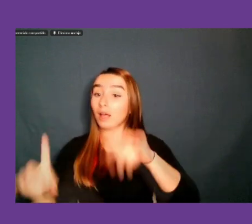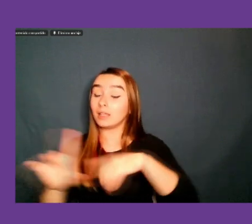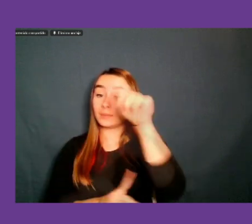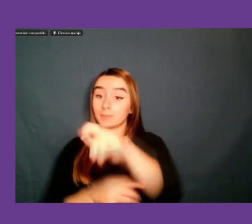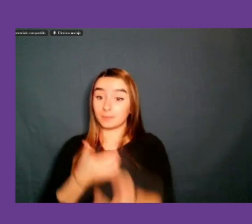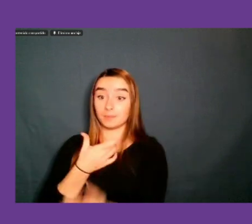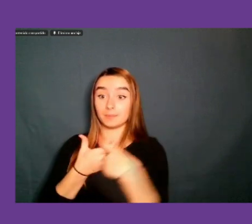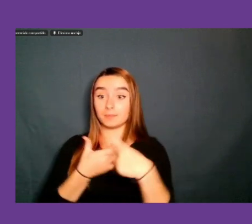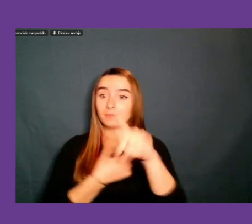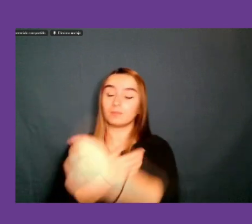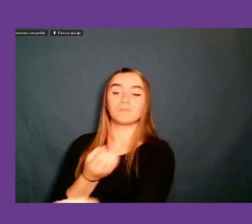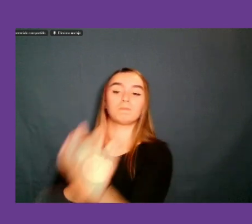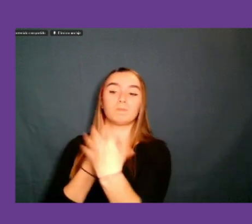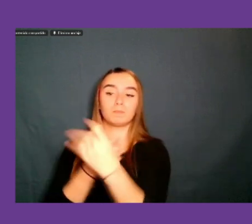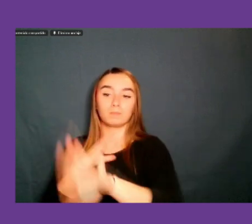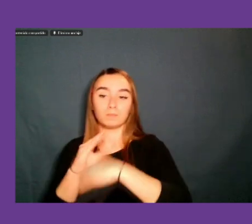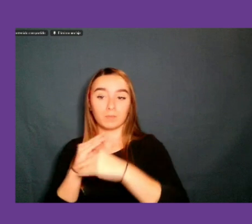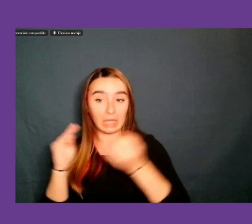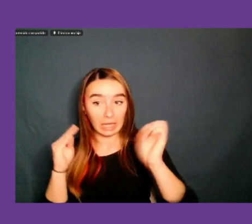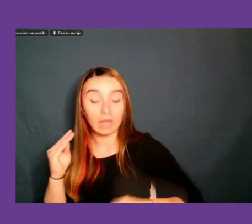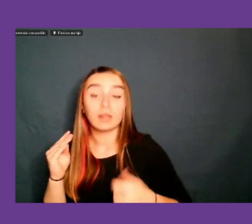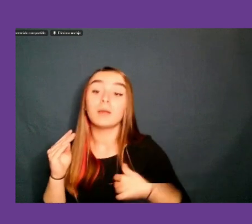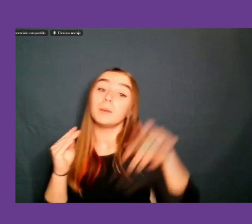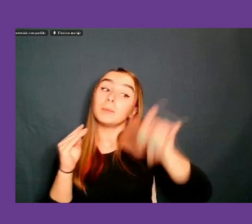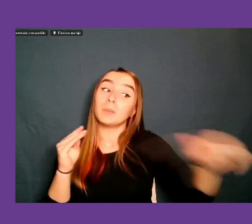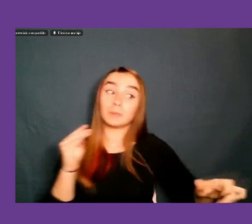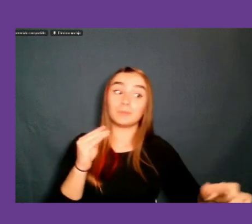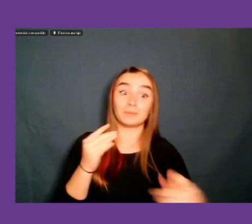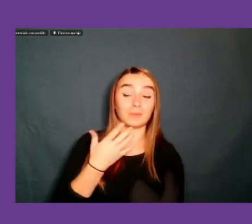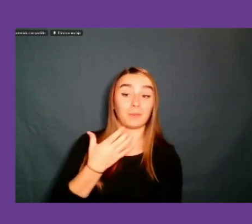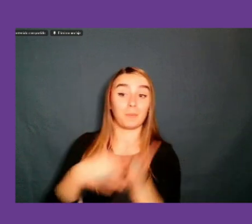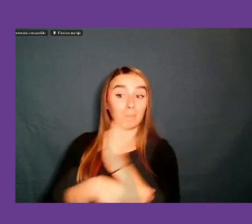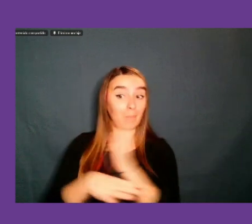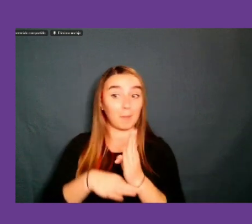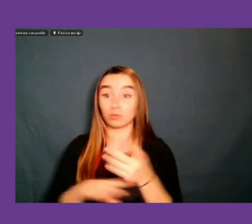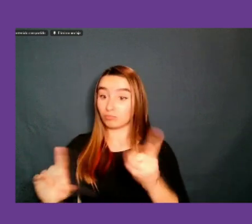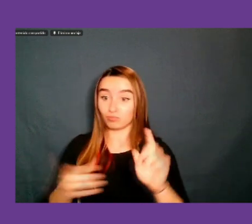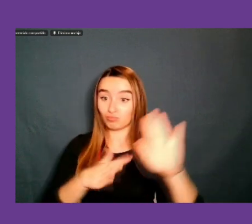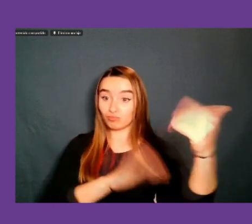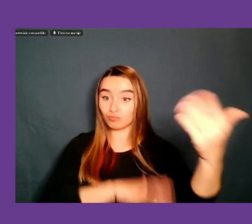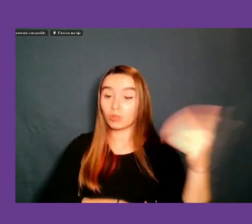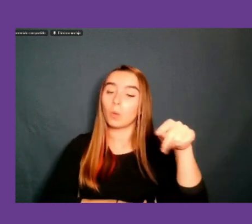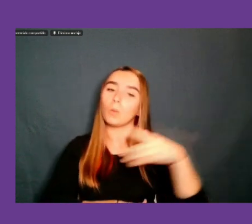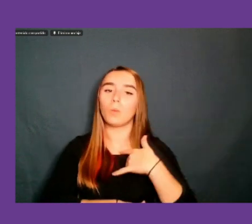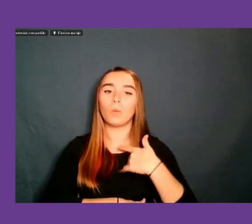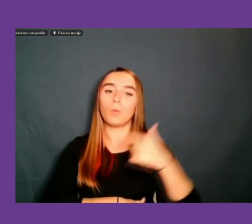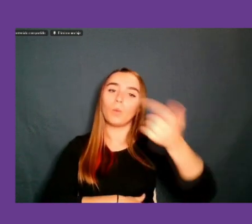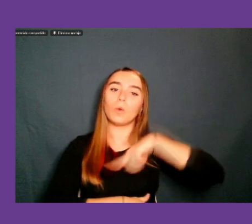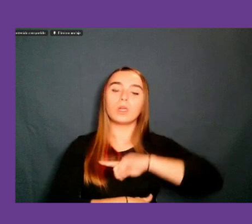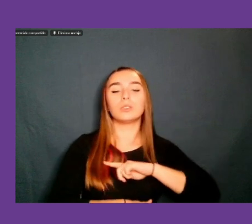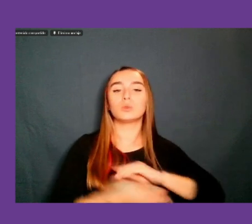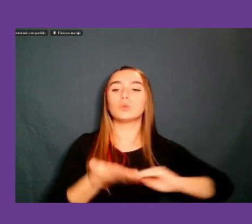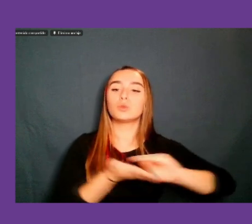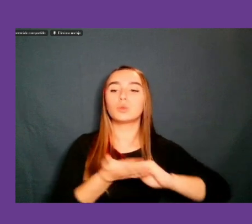make comments directly in the GitLab. And for non-members, we have a little bit of a 19th century solution to this,